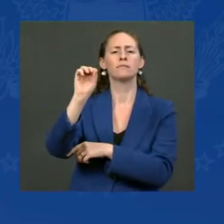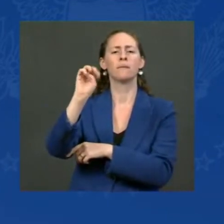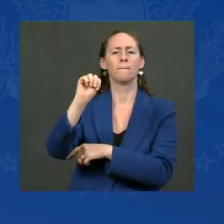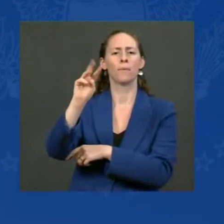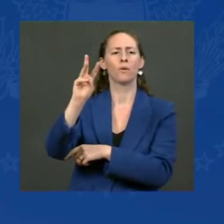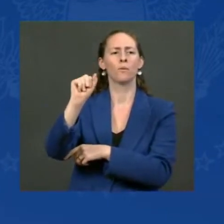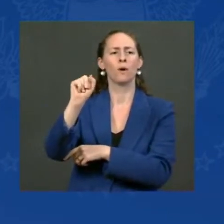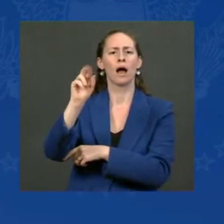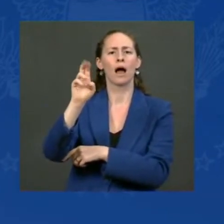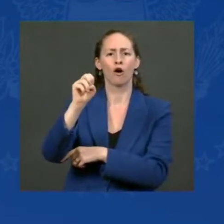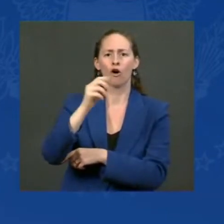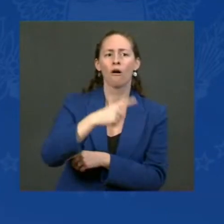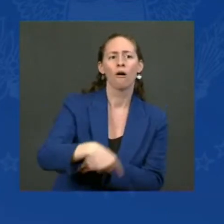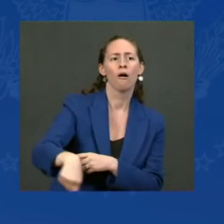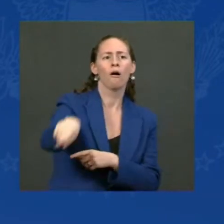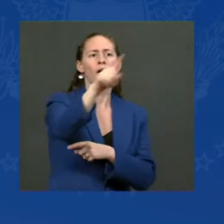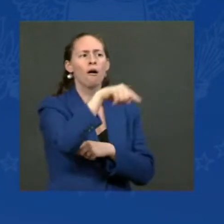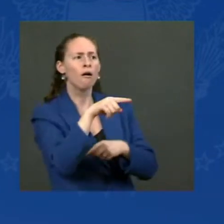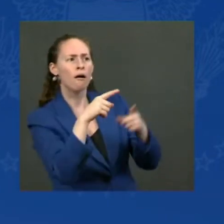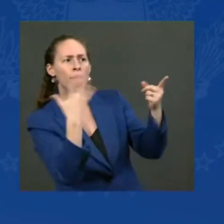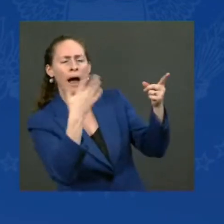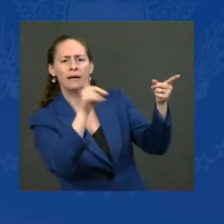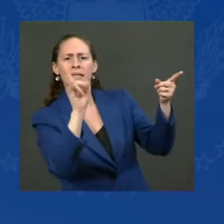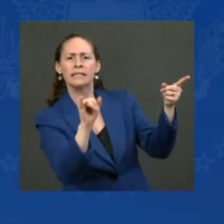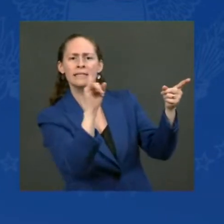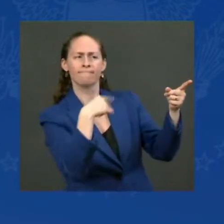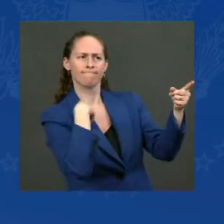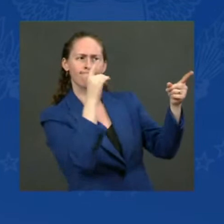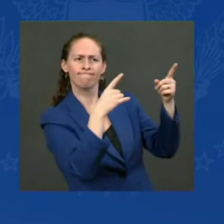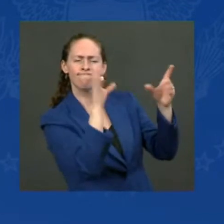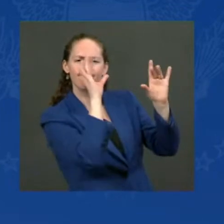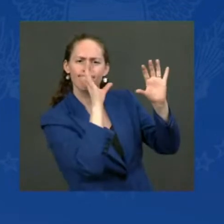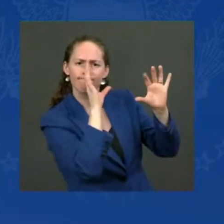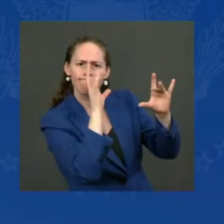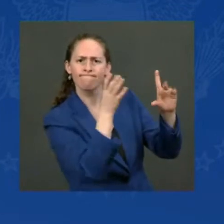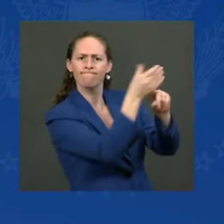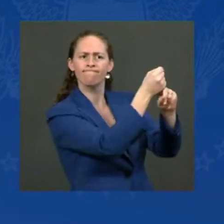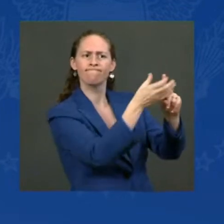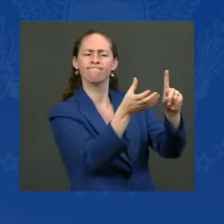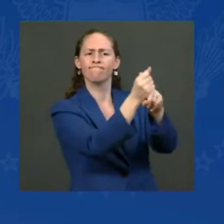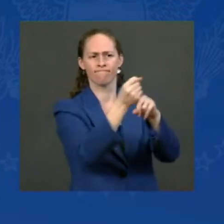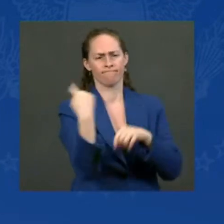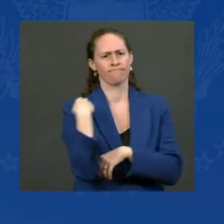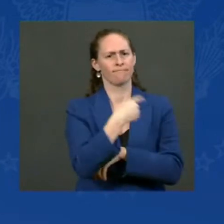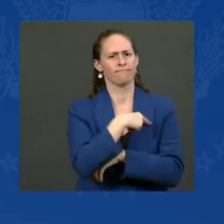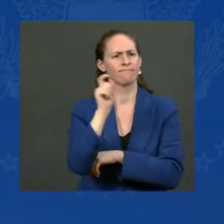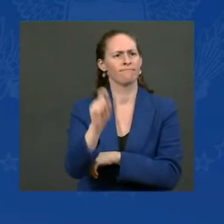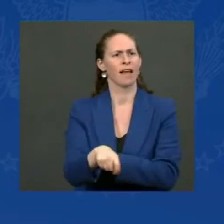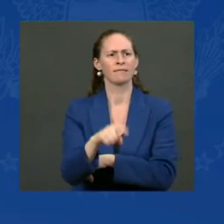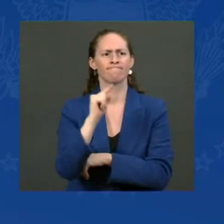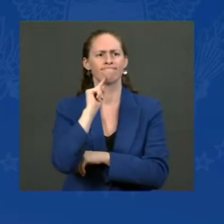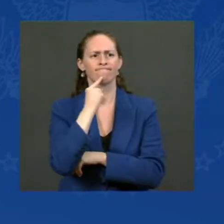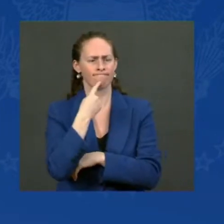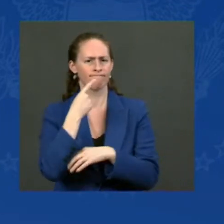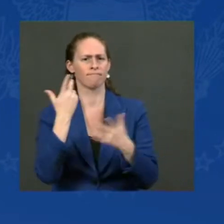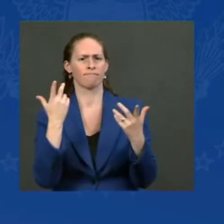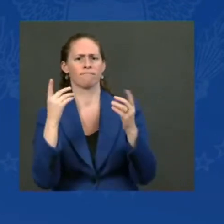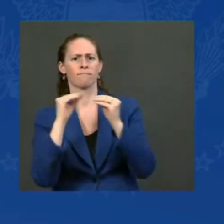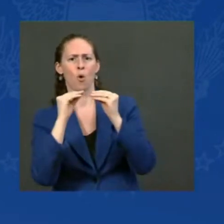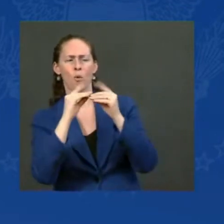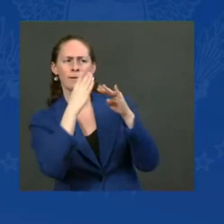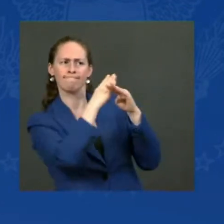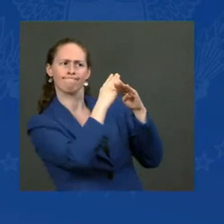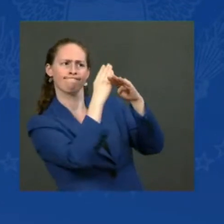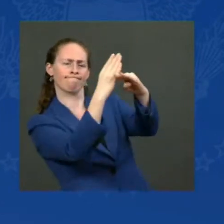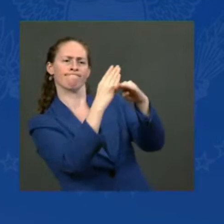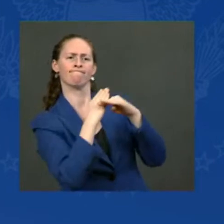all nations as it relates to cyberspace. We'll reserve the right to respond decisively to cyber